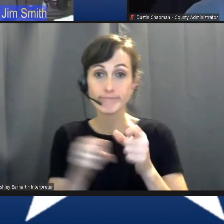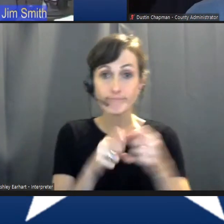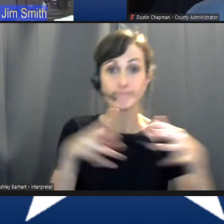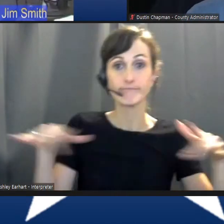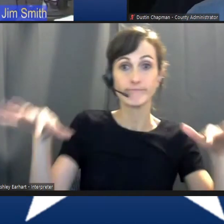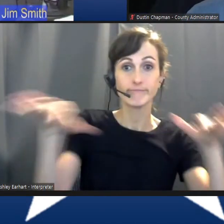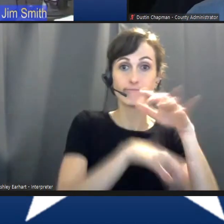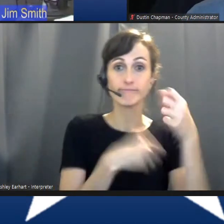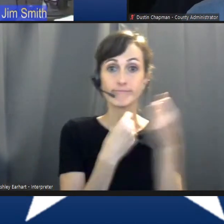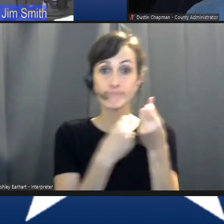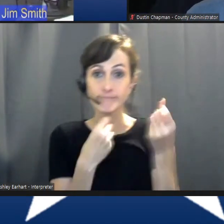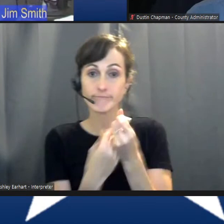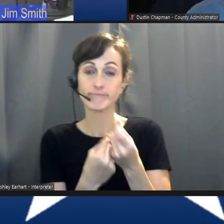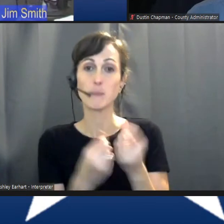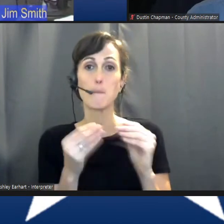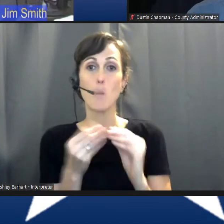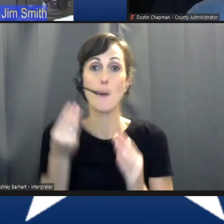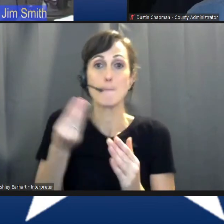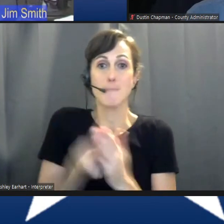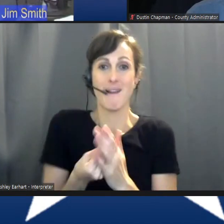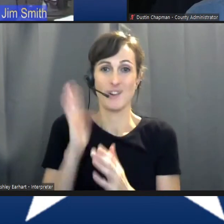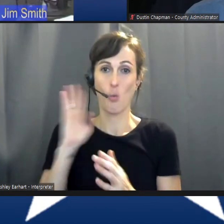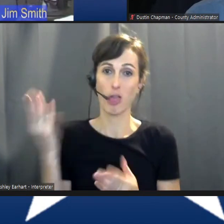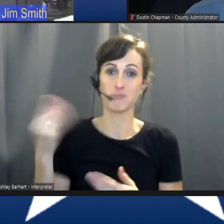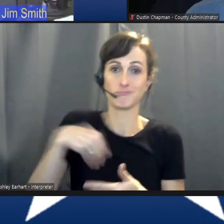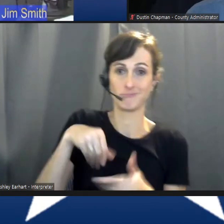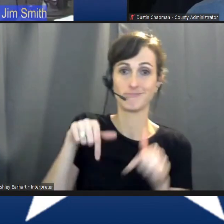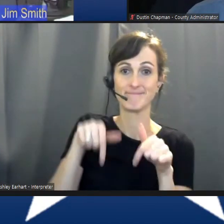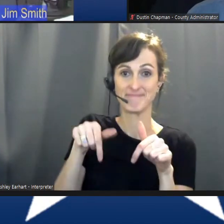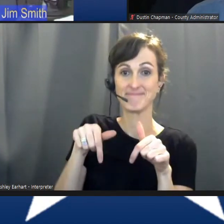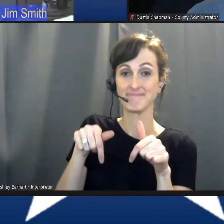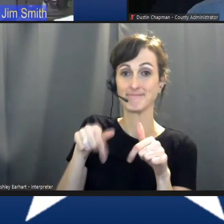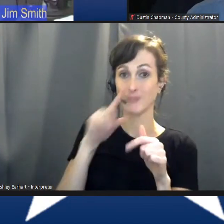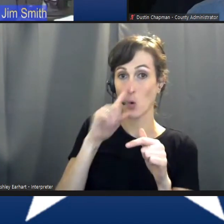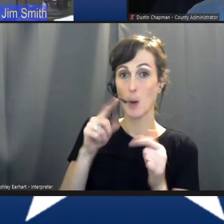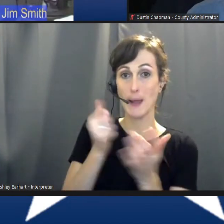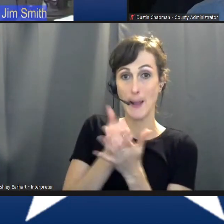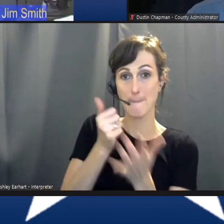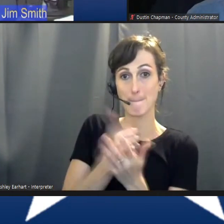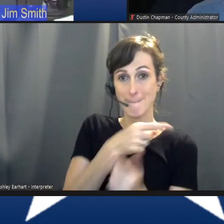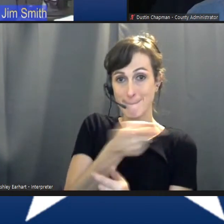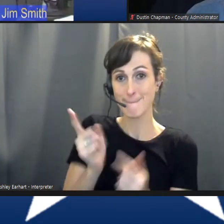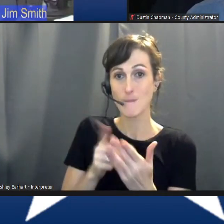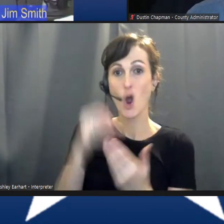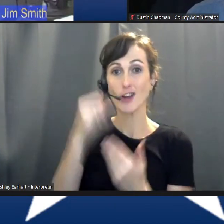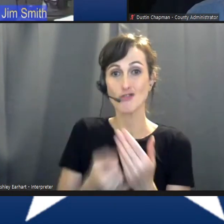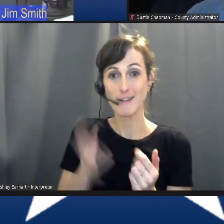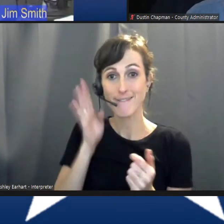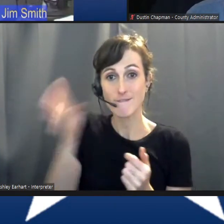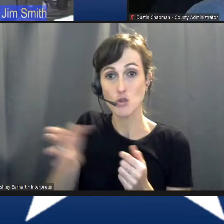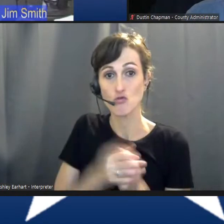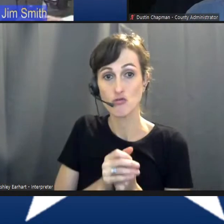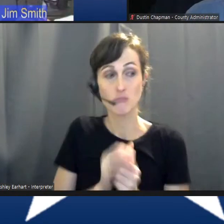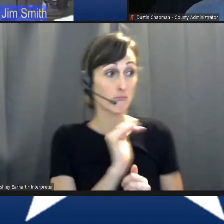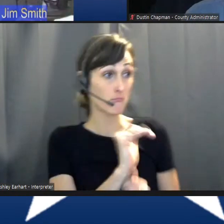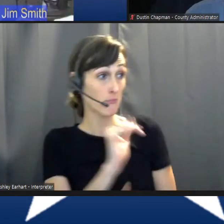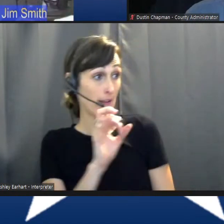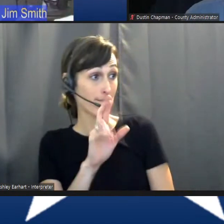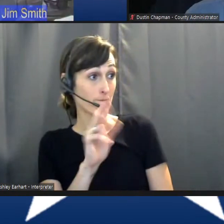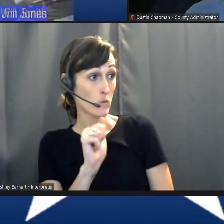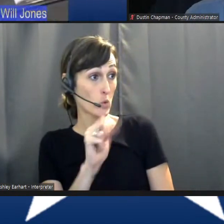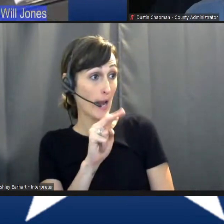at some of those projects in the future. Great. Be it. Francis, have you looked at this document? Have